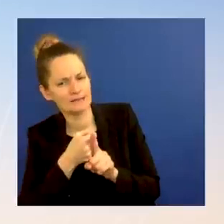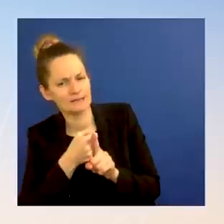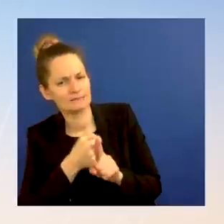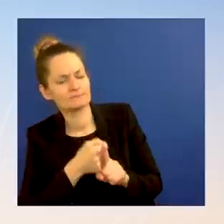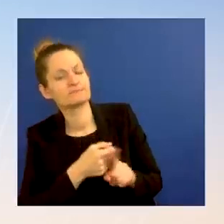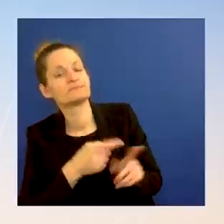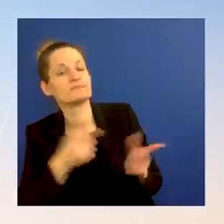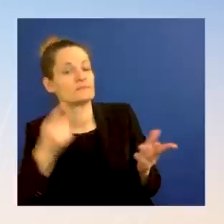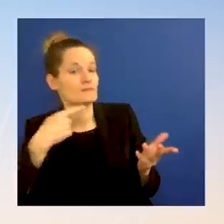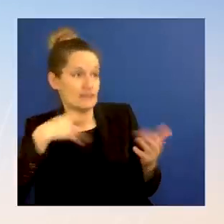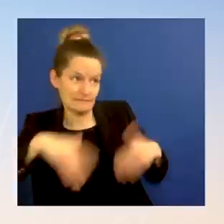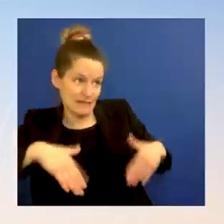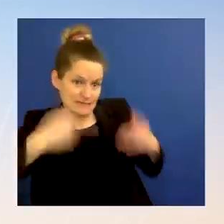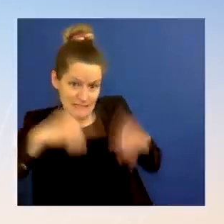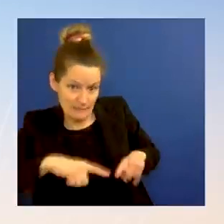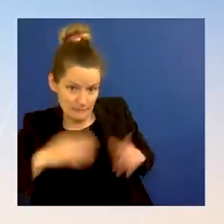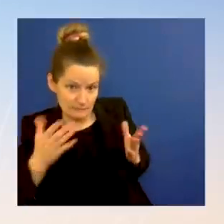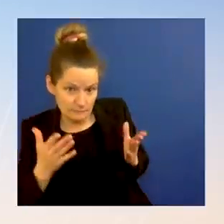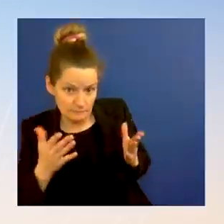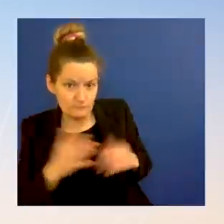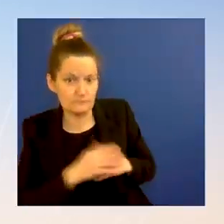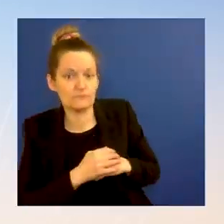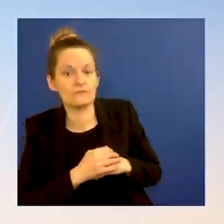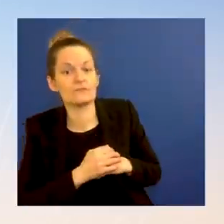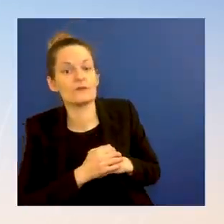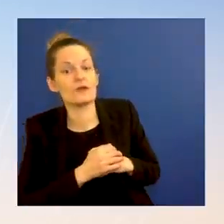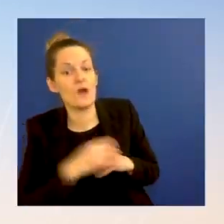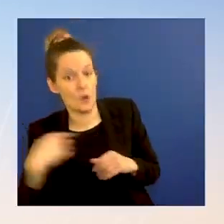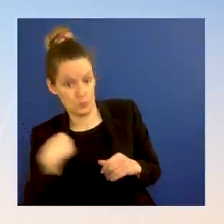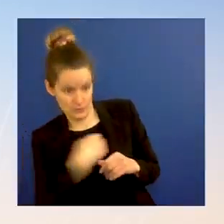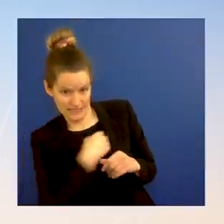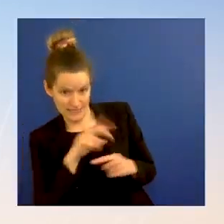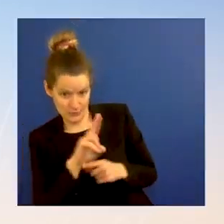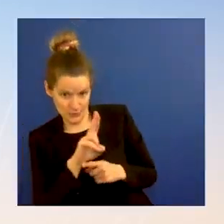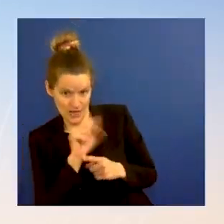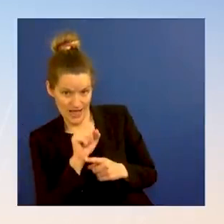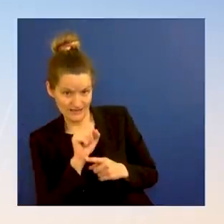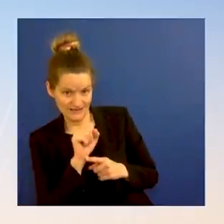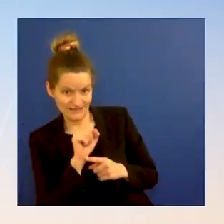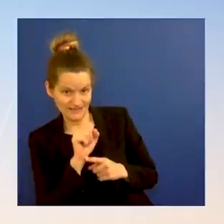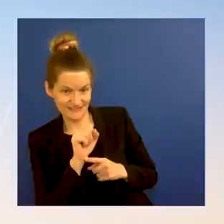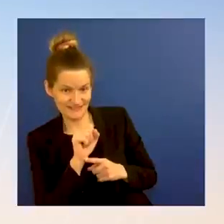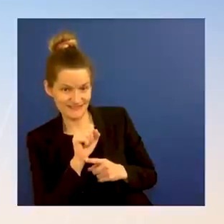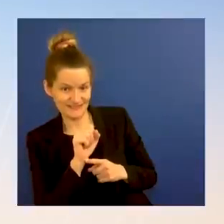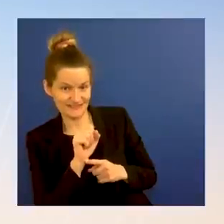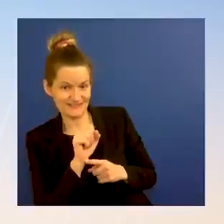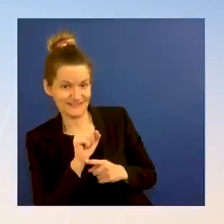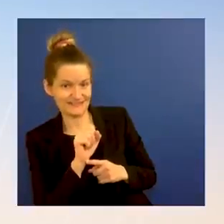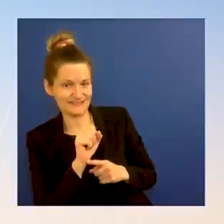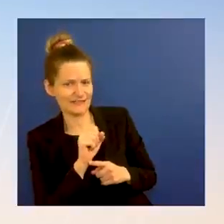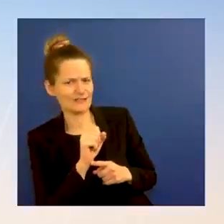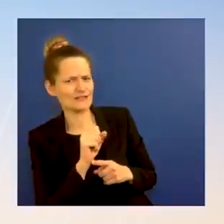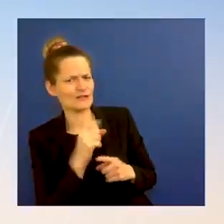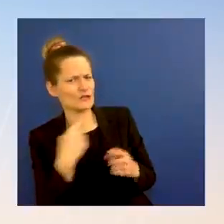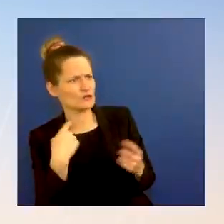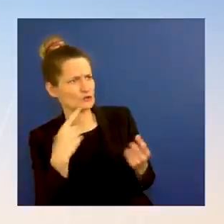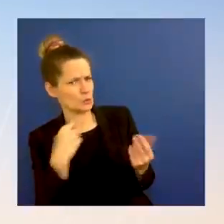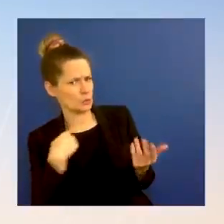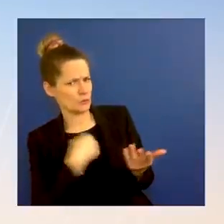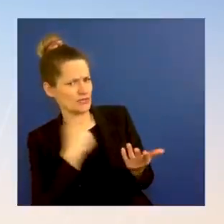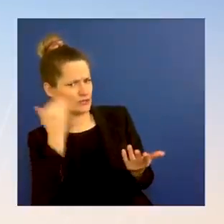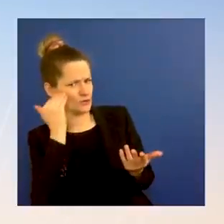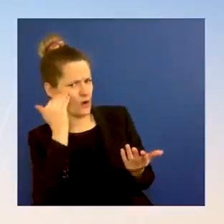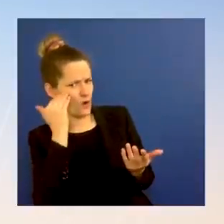as the U.S., a capability of knowing whether or not they tried to do something like that? We have a range of capabilities. I'm not going to get into them from